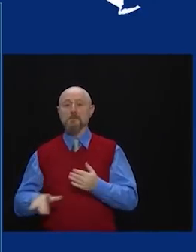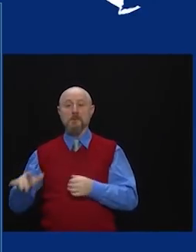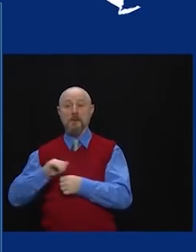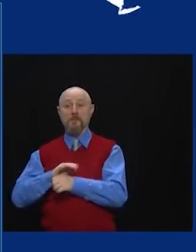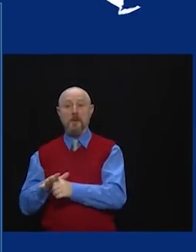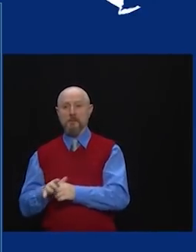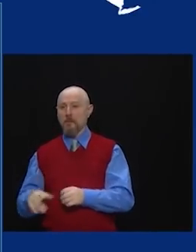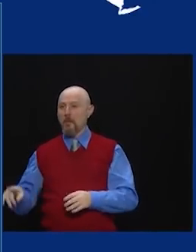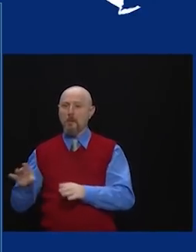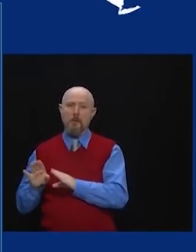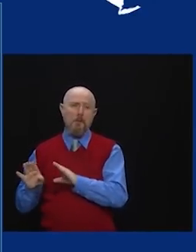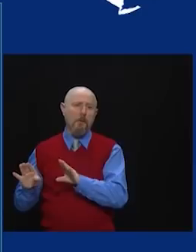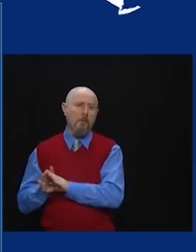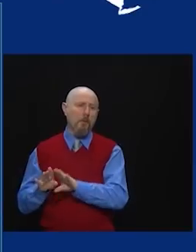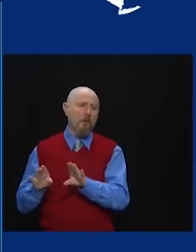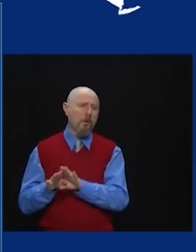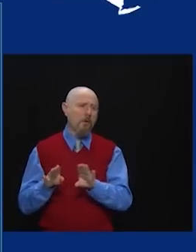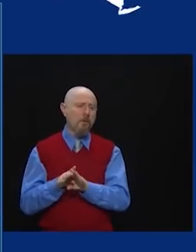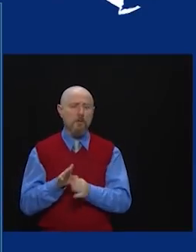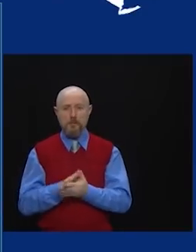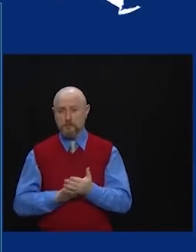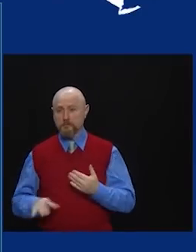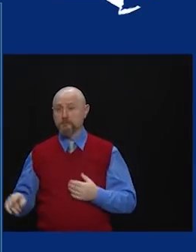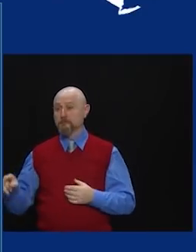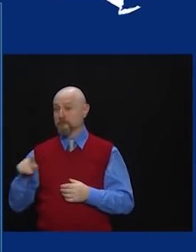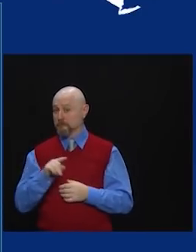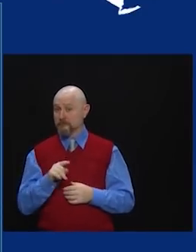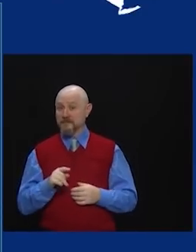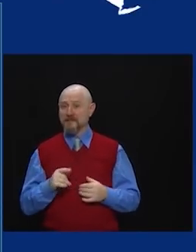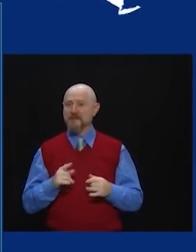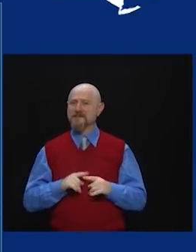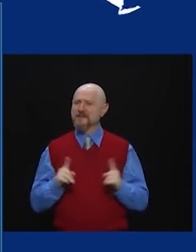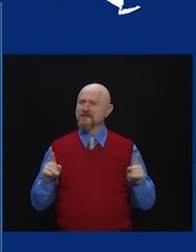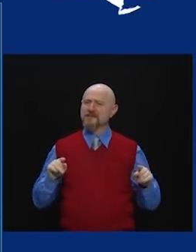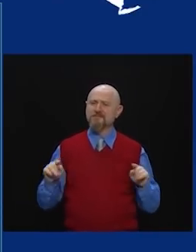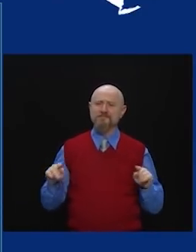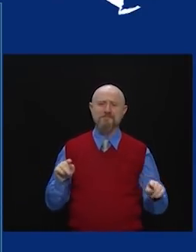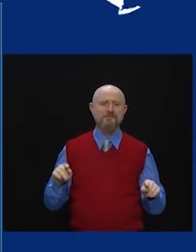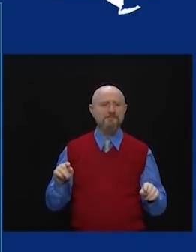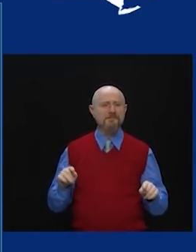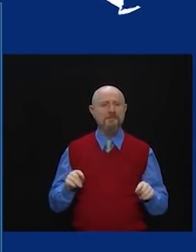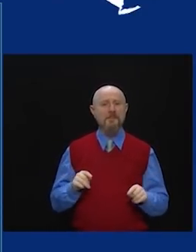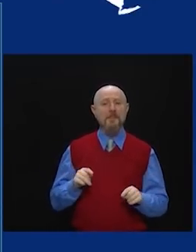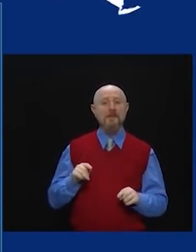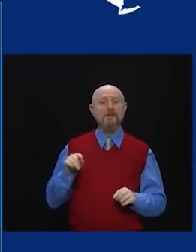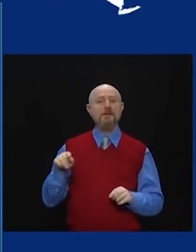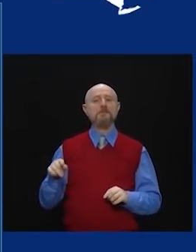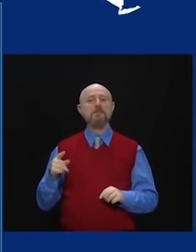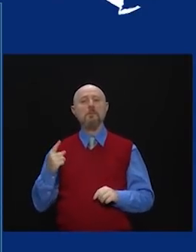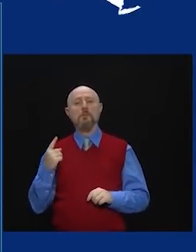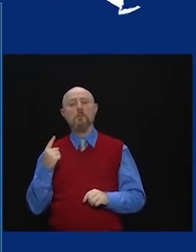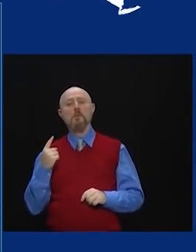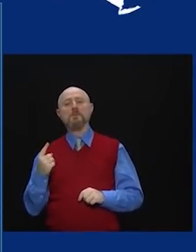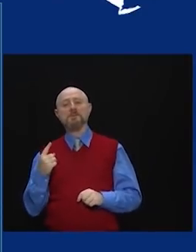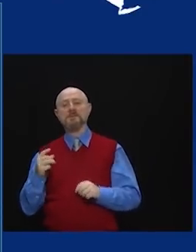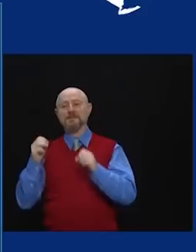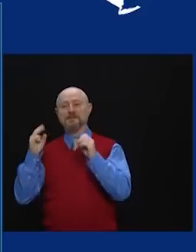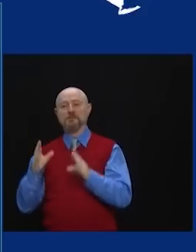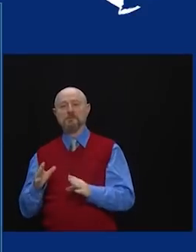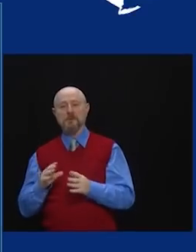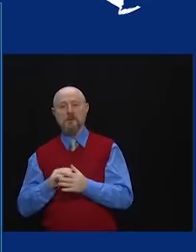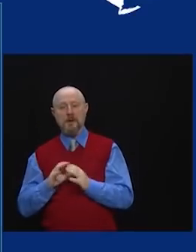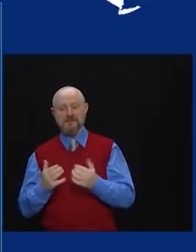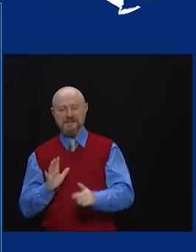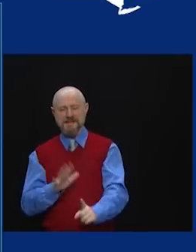is a place where it's different than a situation where there's one teacher in class that actually the students are listening to. A college campus is a little bit